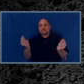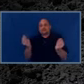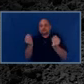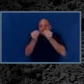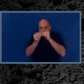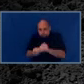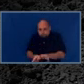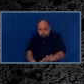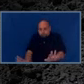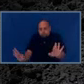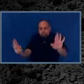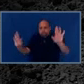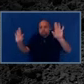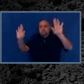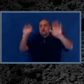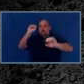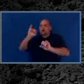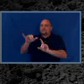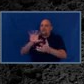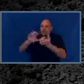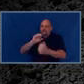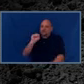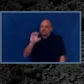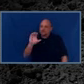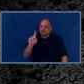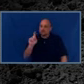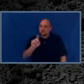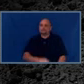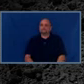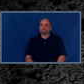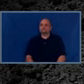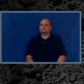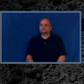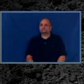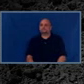impacted, could that actually damage our little spacecraft?